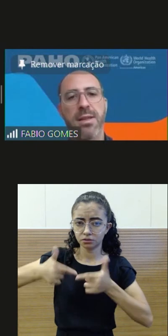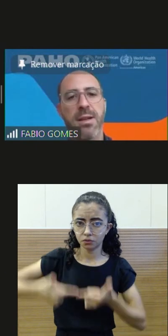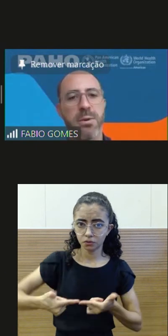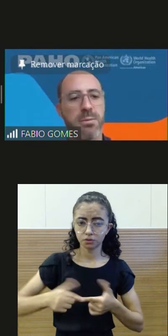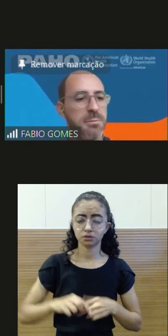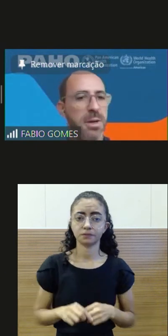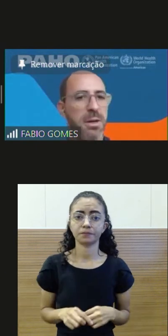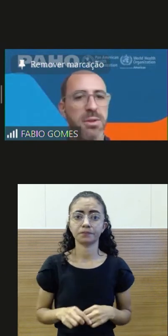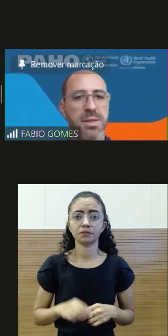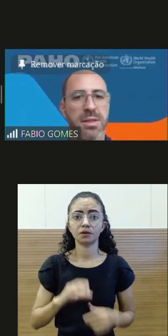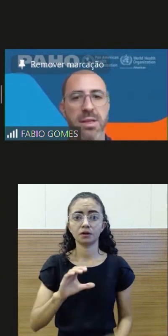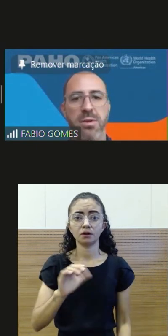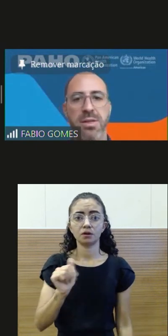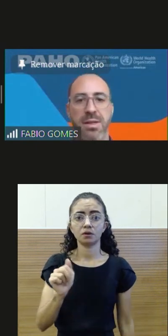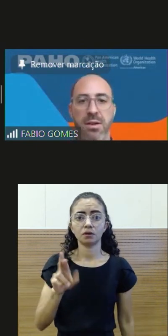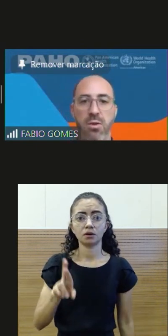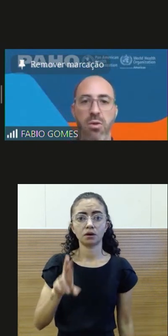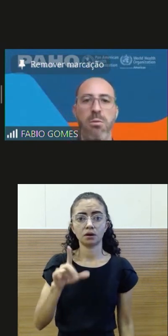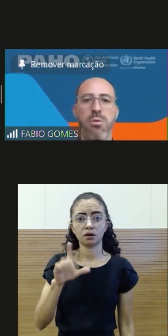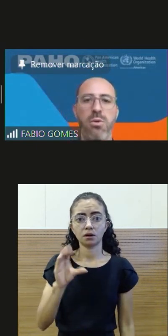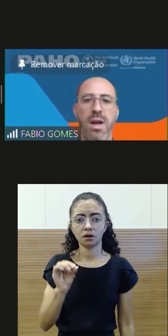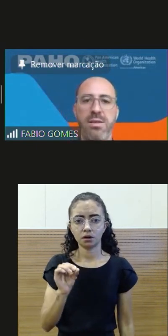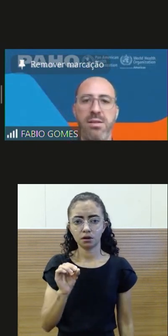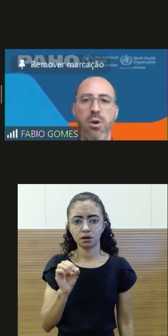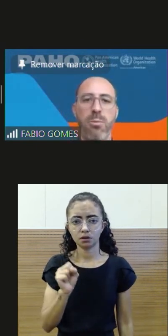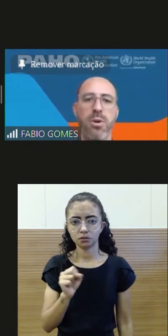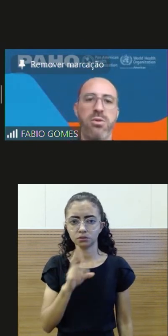Carlos mentioned a little bit in his answer